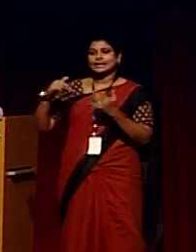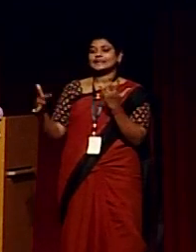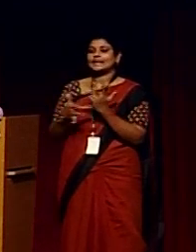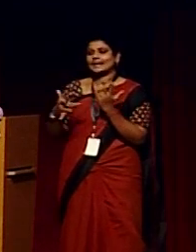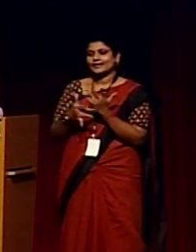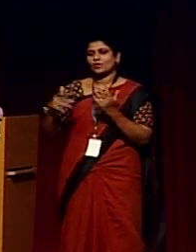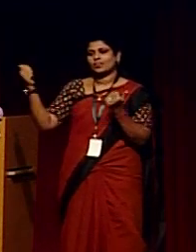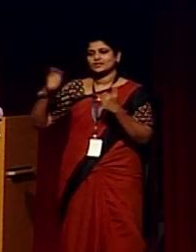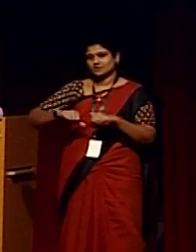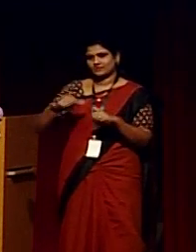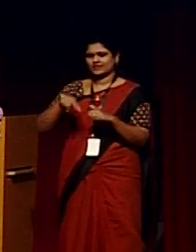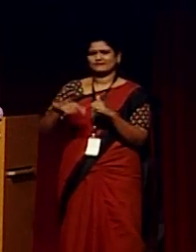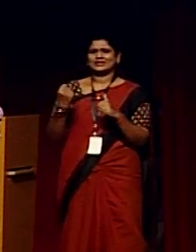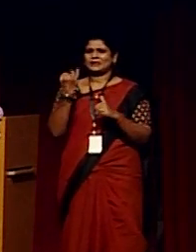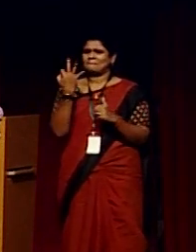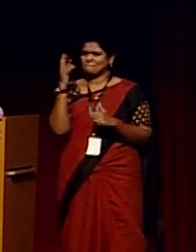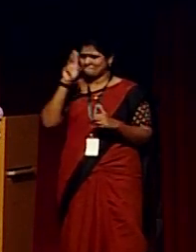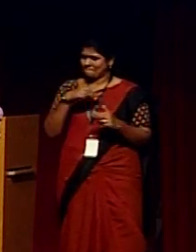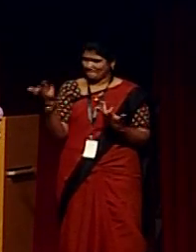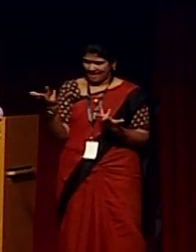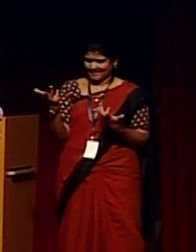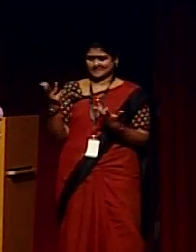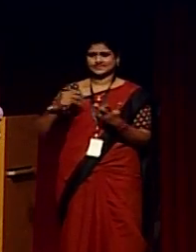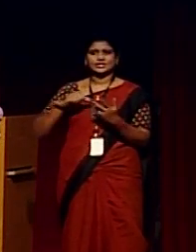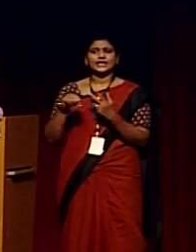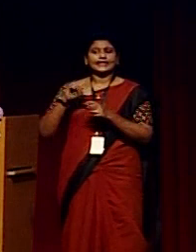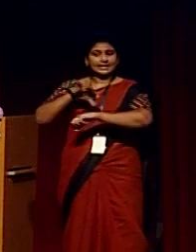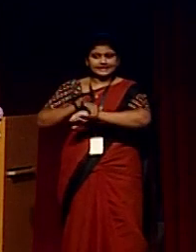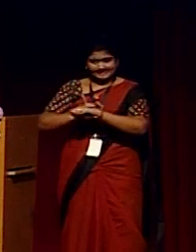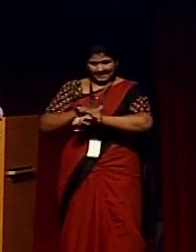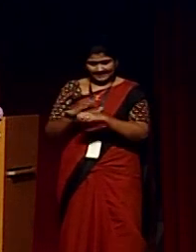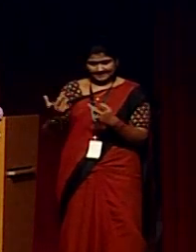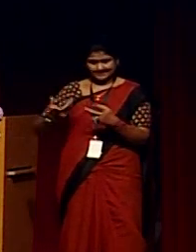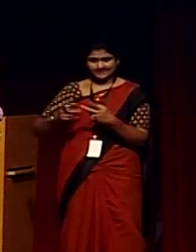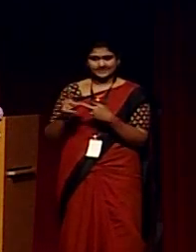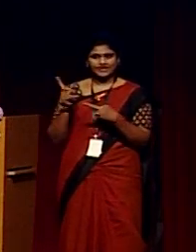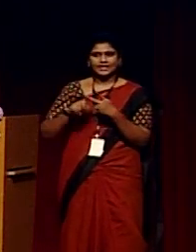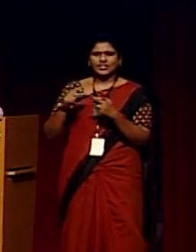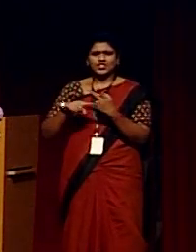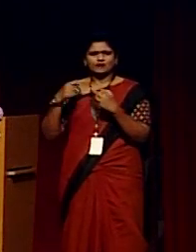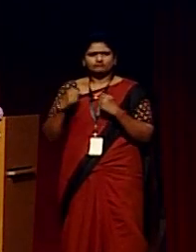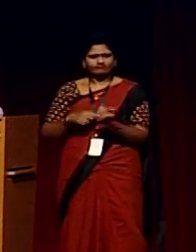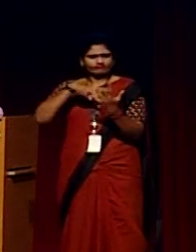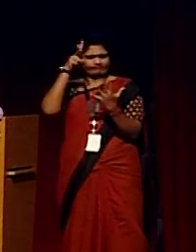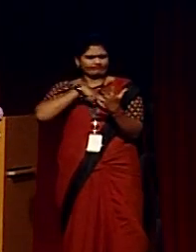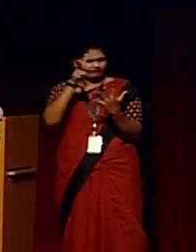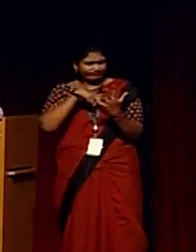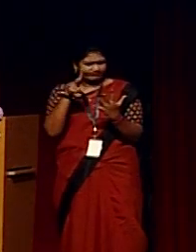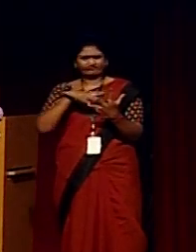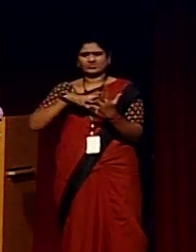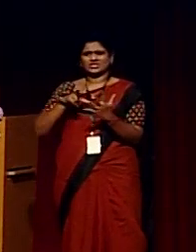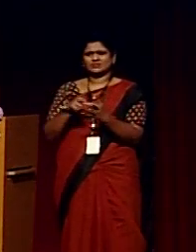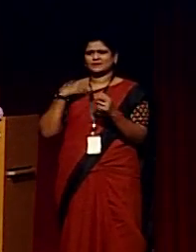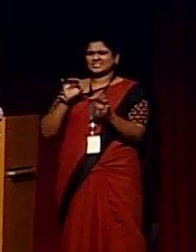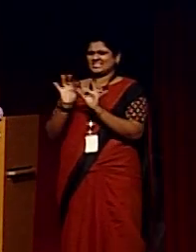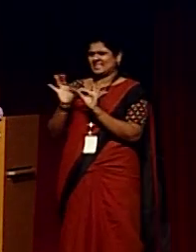a math book for your blind student, for instance, made accessible? Well, you have somebody, maybe you read it out. Sit down an expert, read it out,